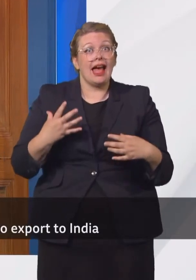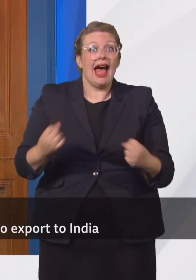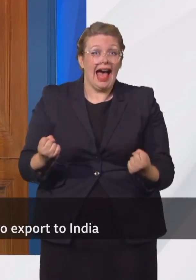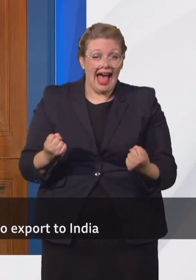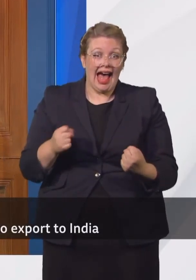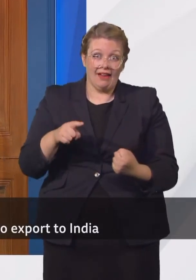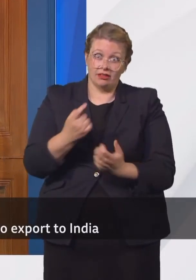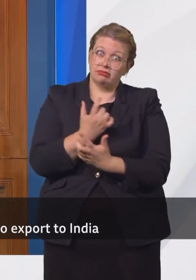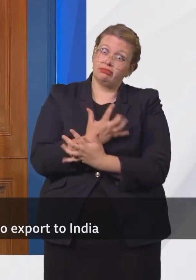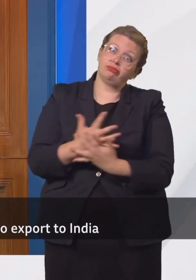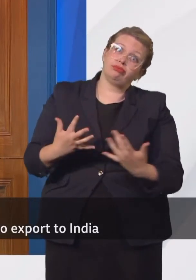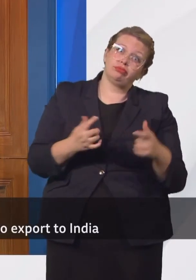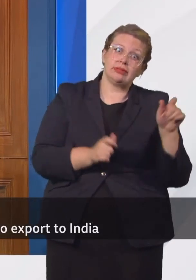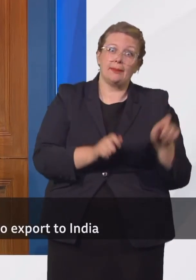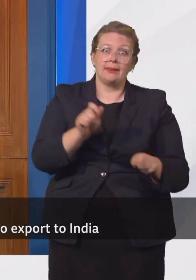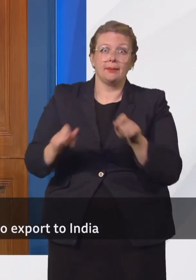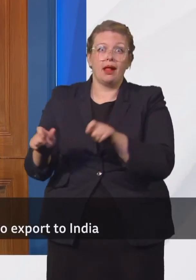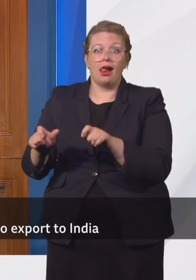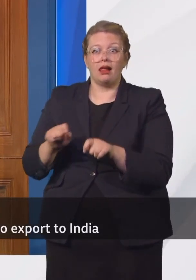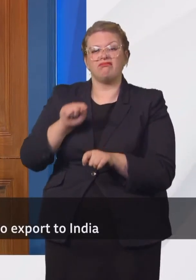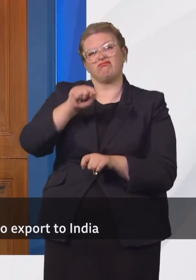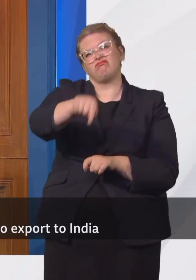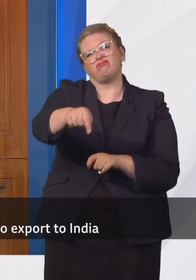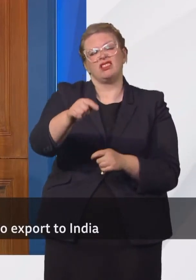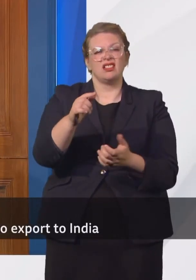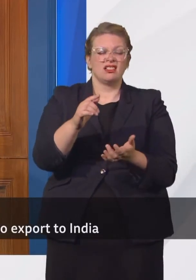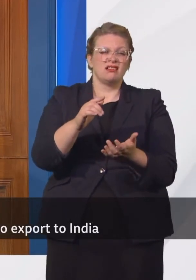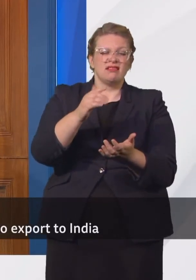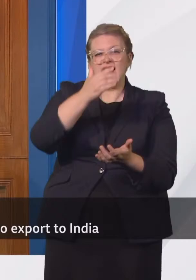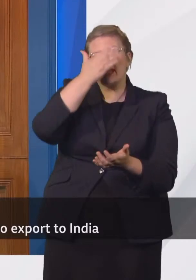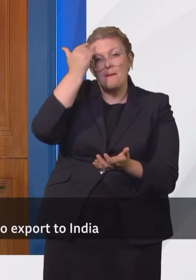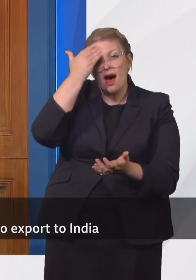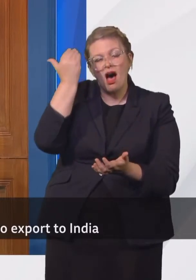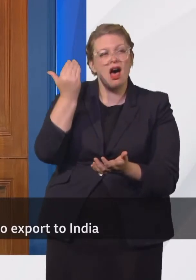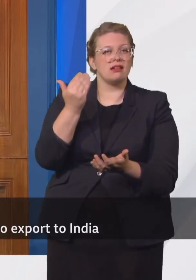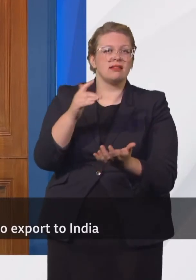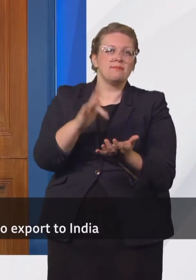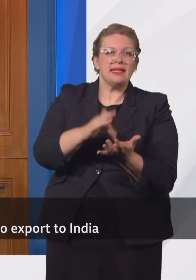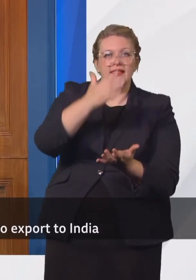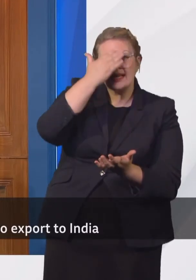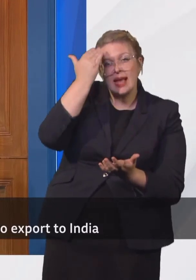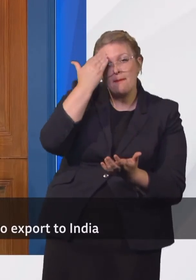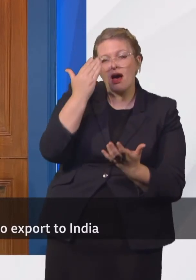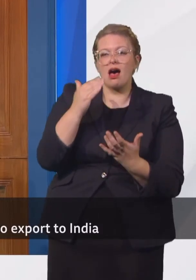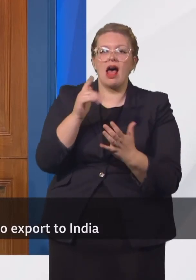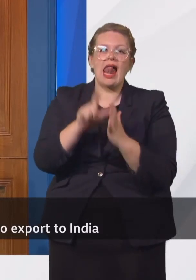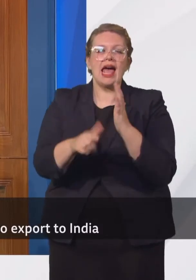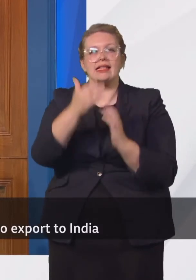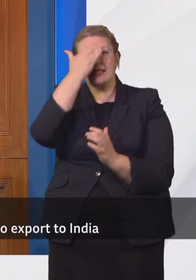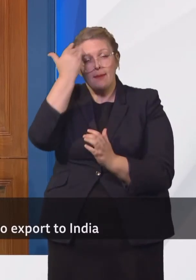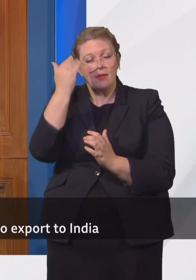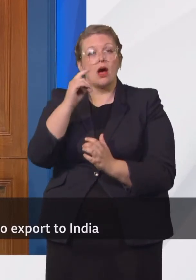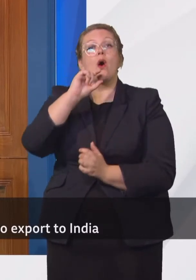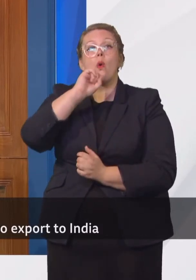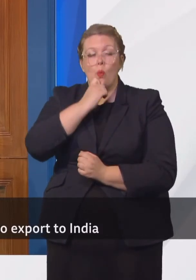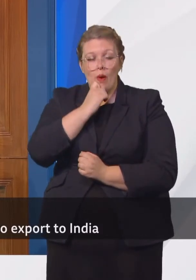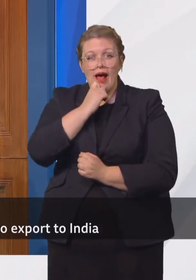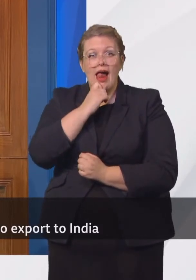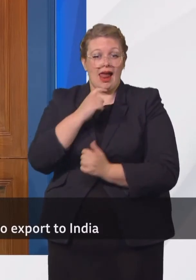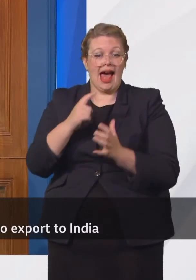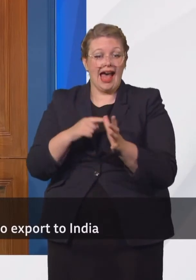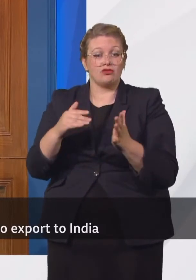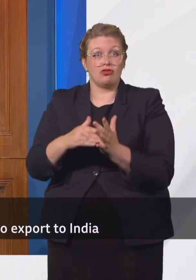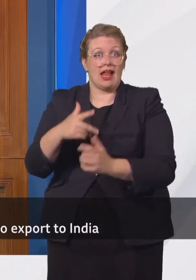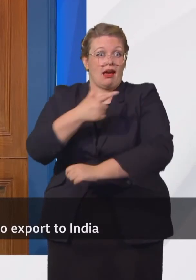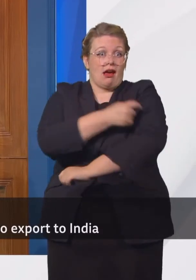by late summer, perhaps by midsummer, will have had AstraZeneca as their 2-dose